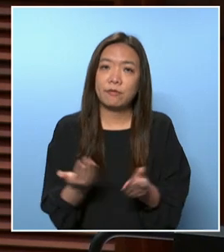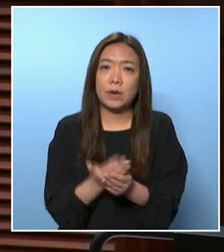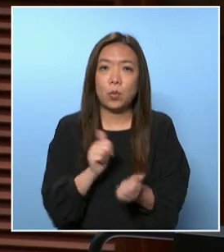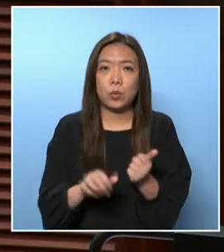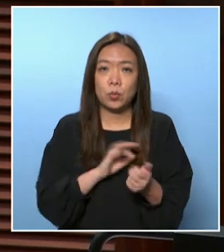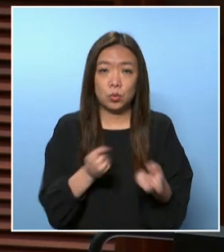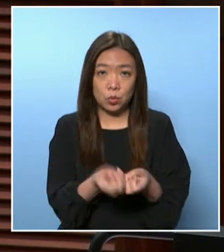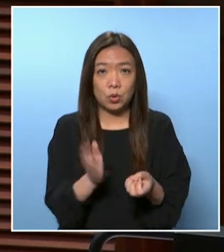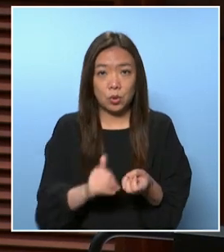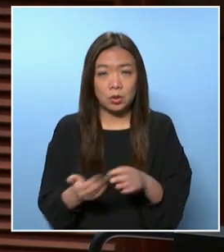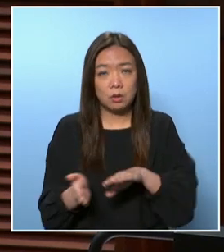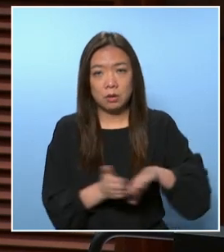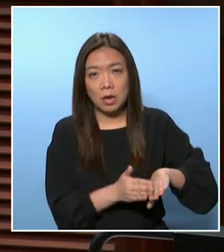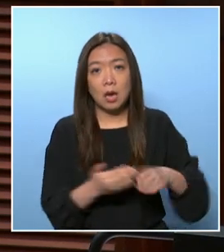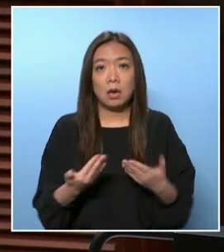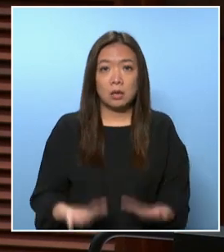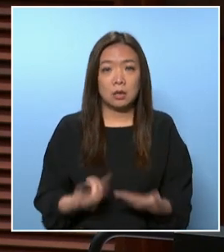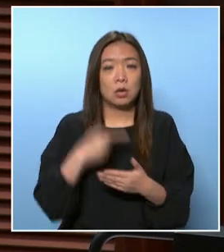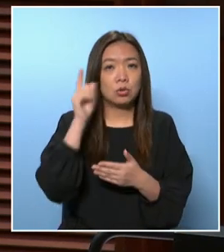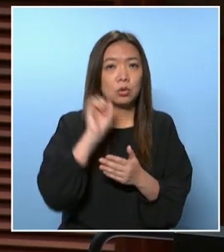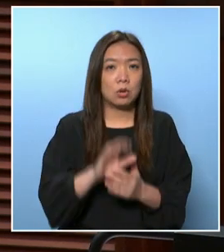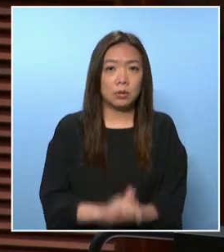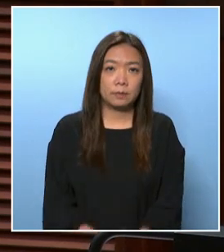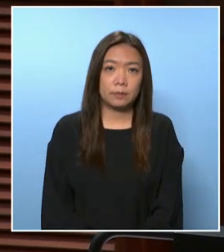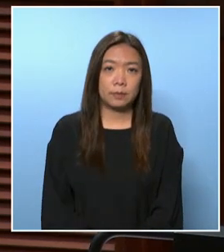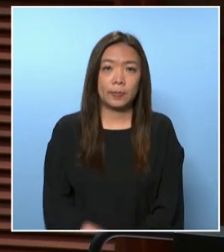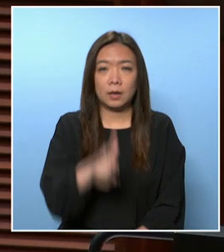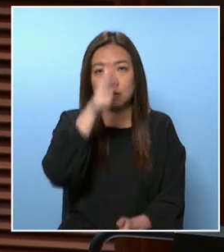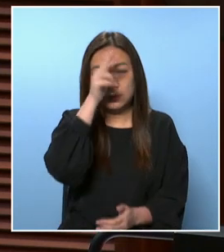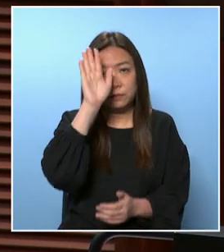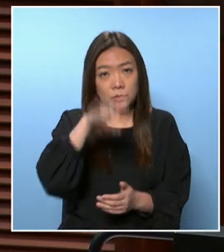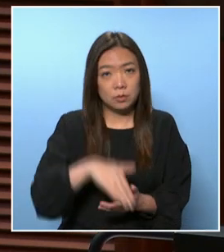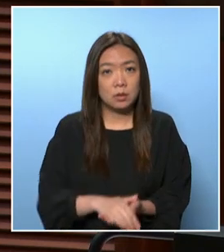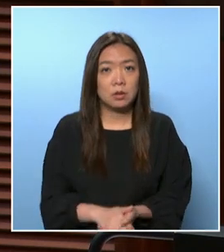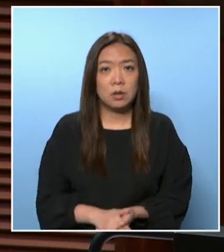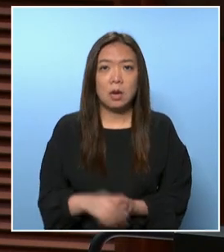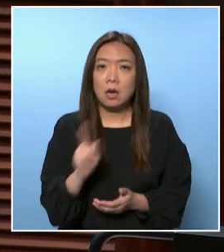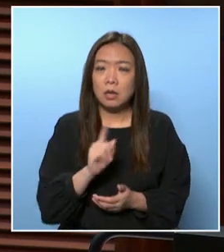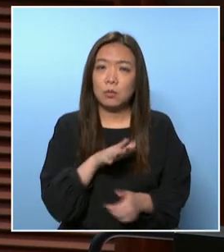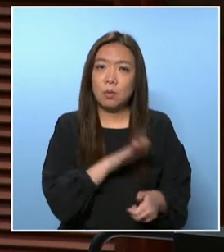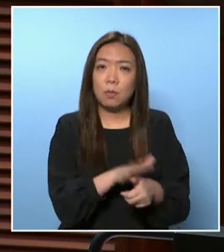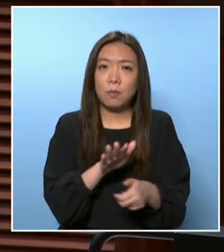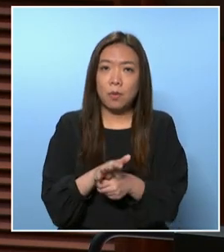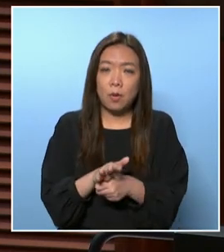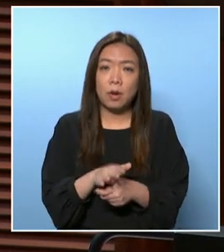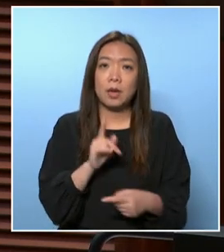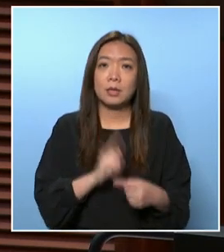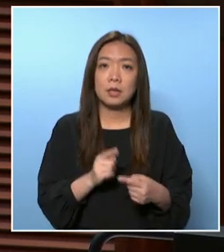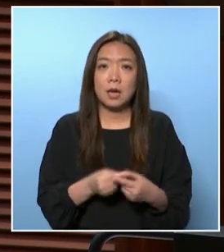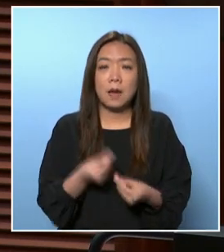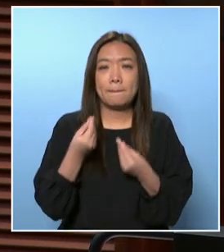how are they going to be implemented? I think we should leave the details to the Bills Committee. What I'm trying to say is